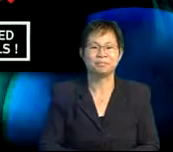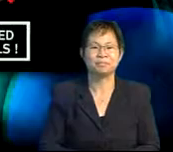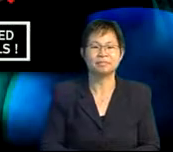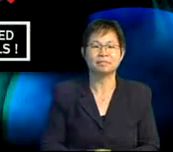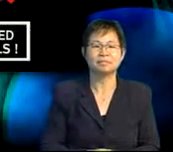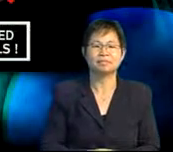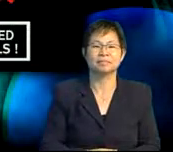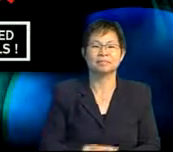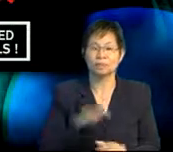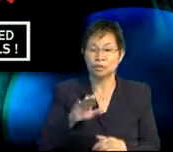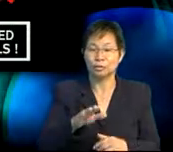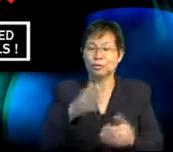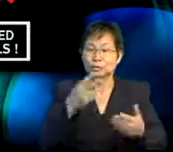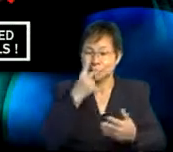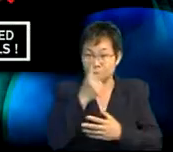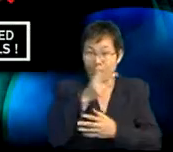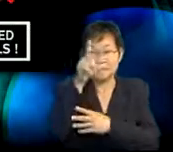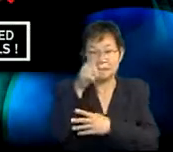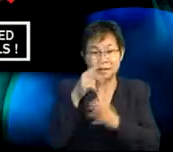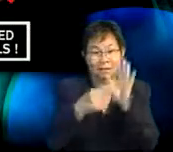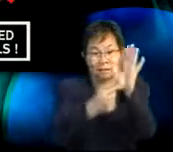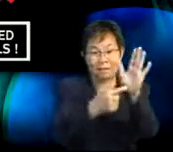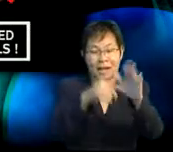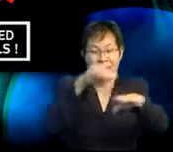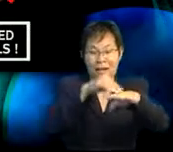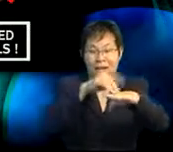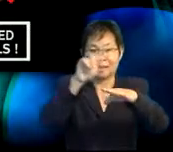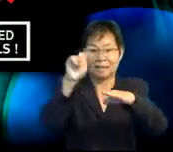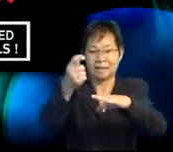Aina, you probably see the sign at the